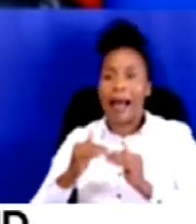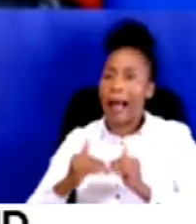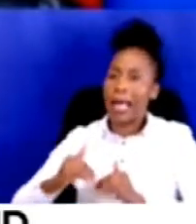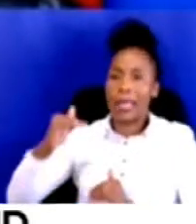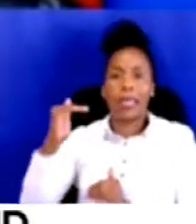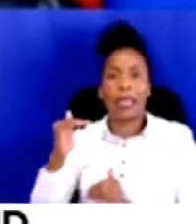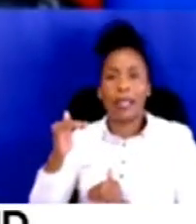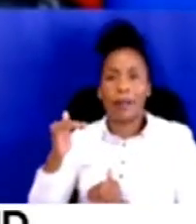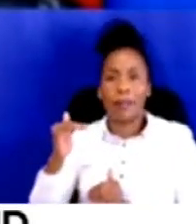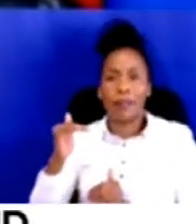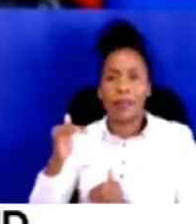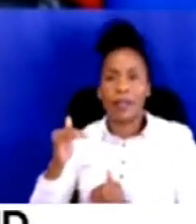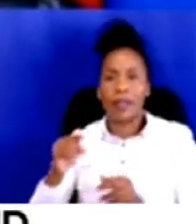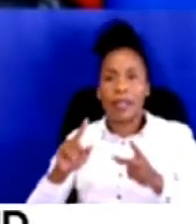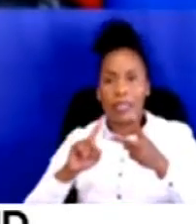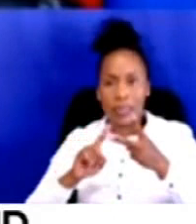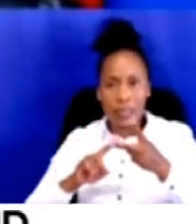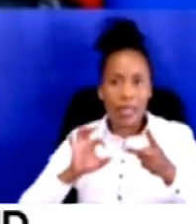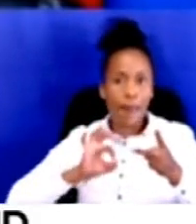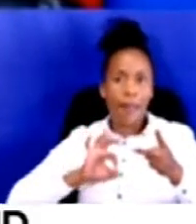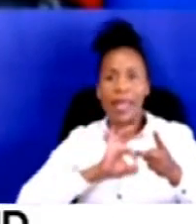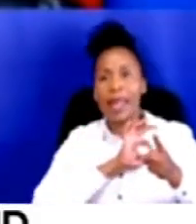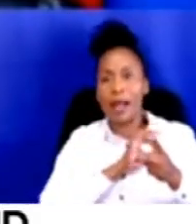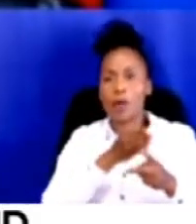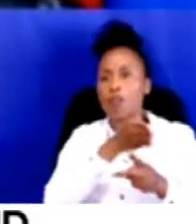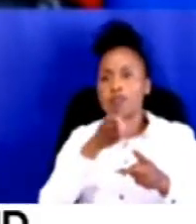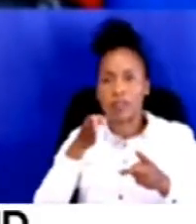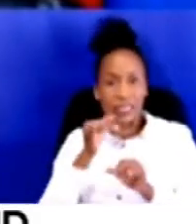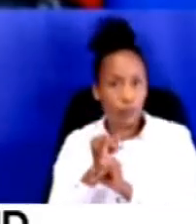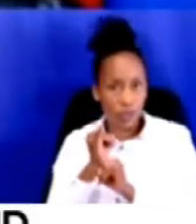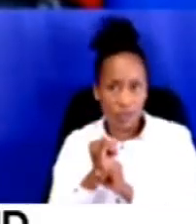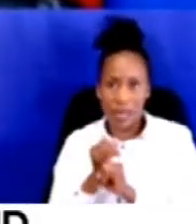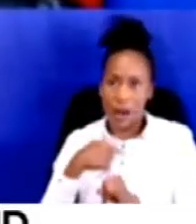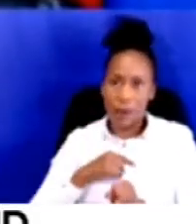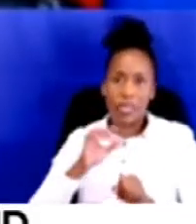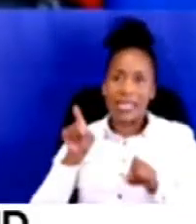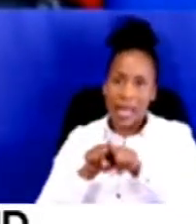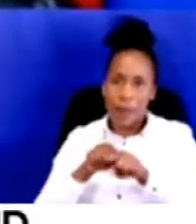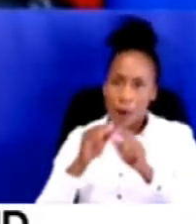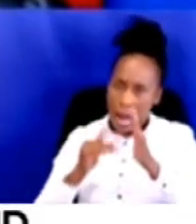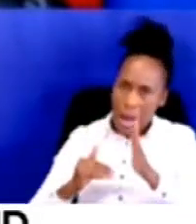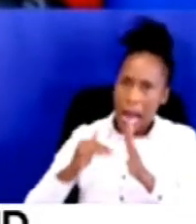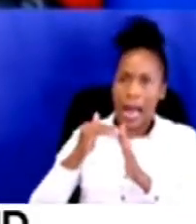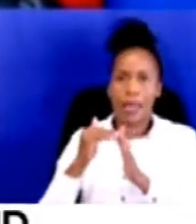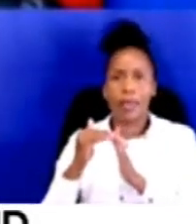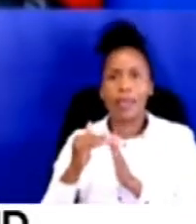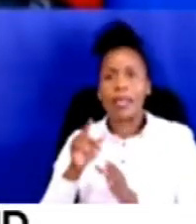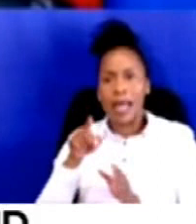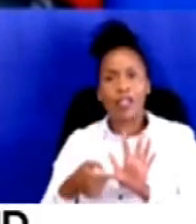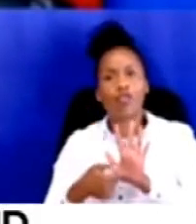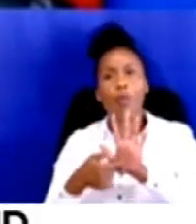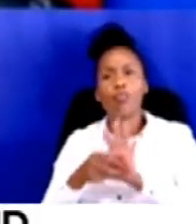Turnover of our mayors in our institutions very high. This indicates